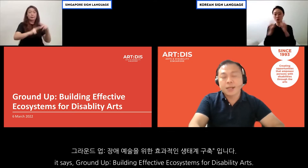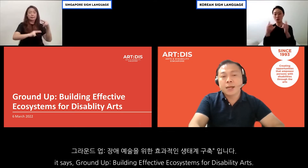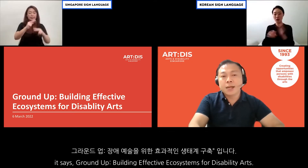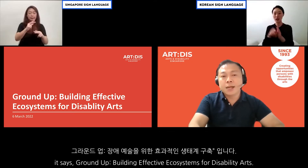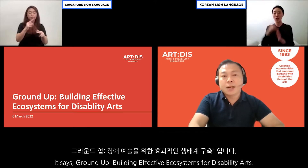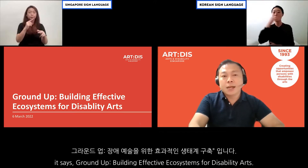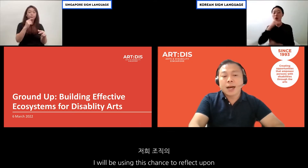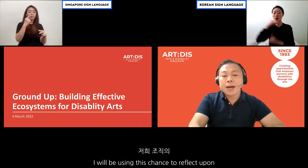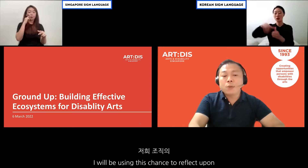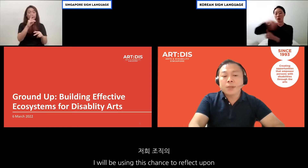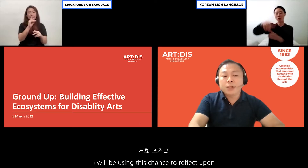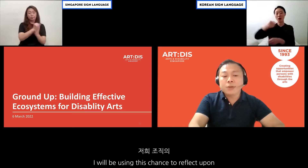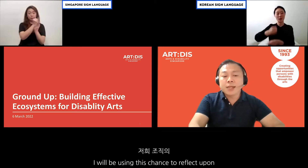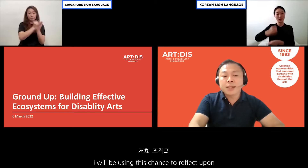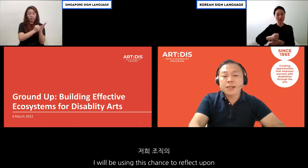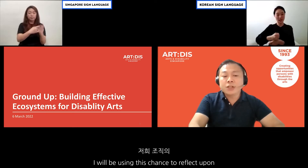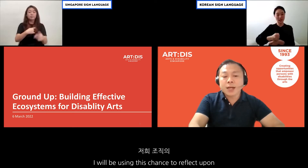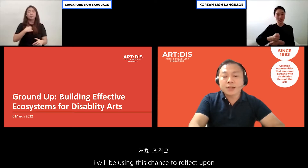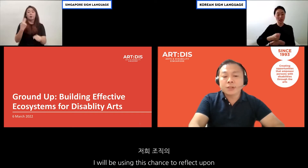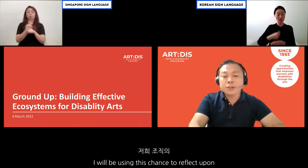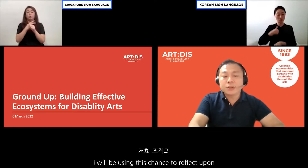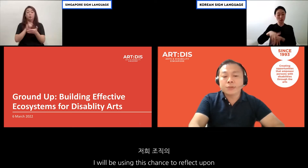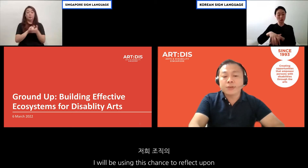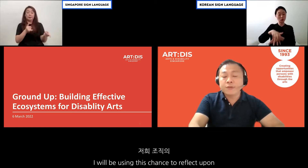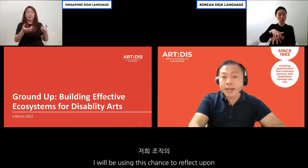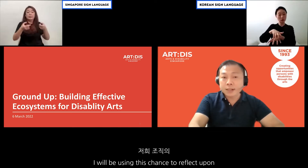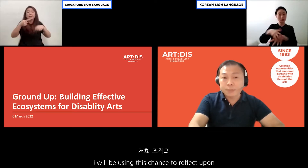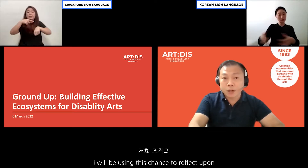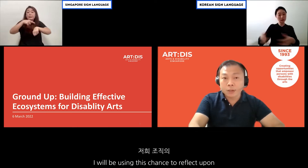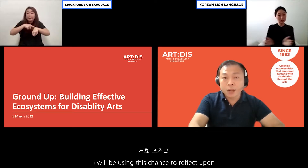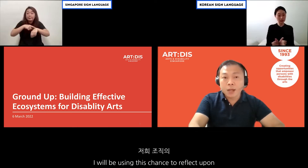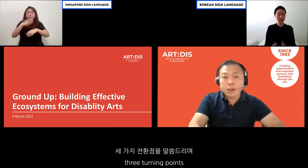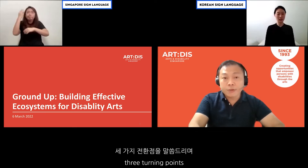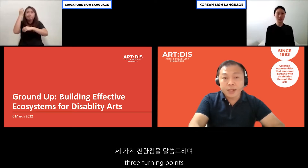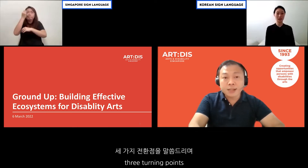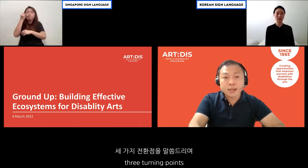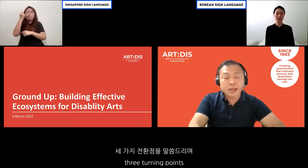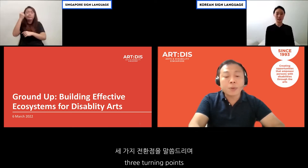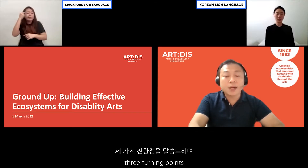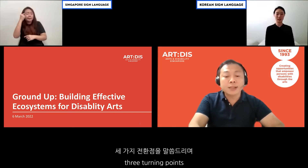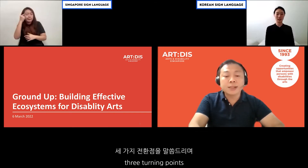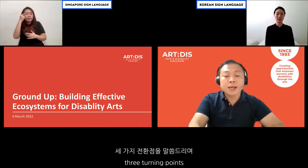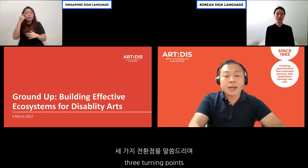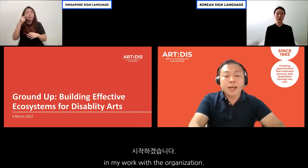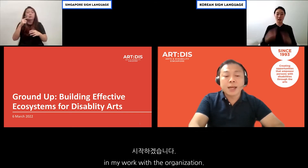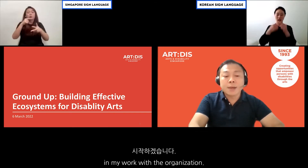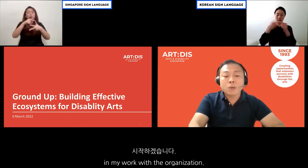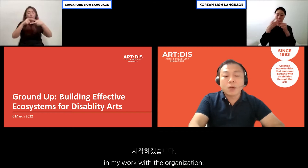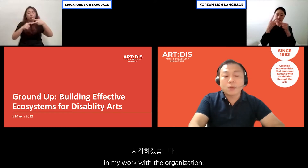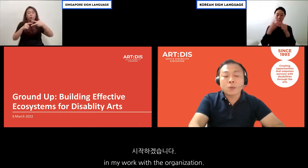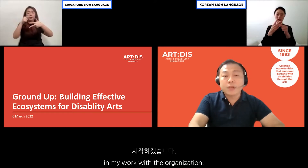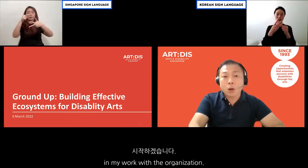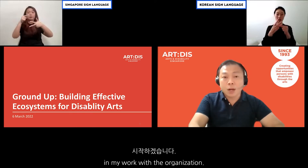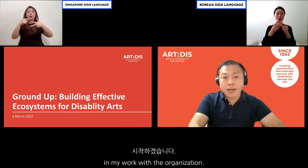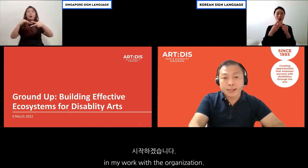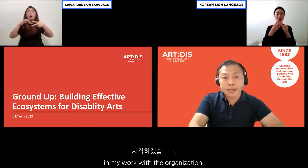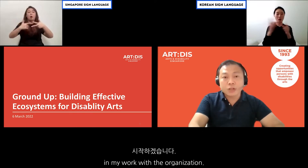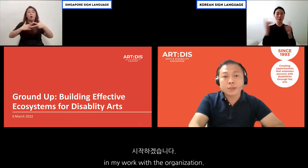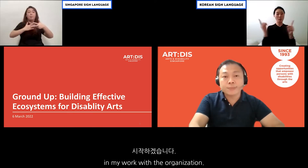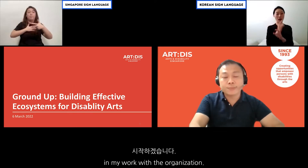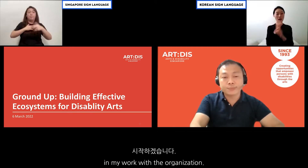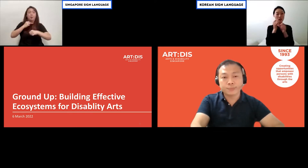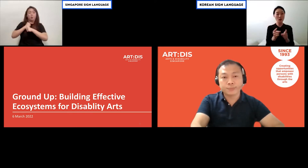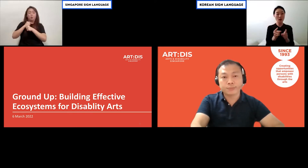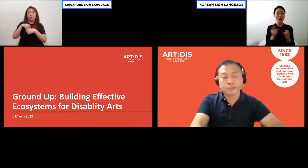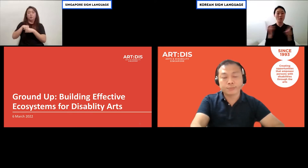arts. I will be using this chance to reflect upon three turning points in my work with the